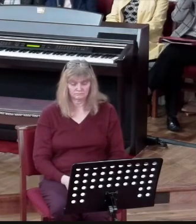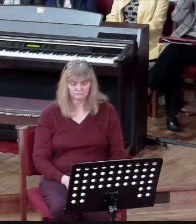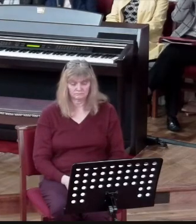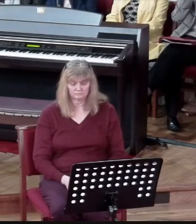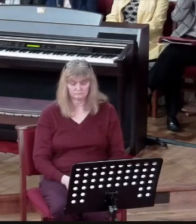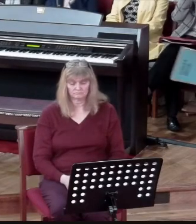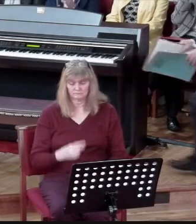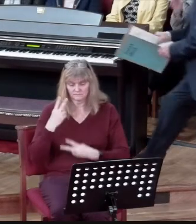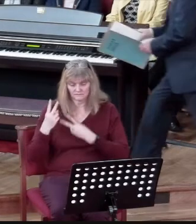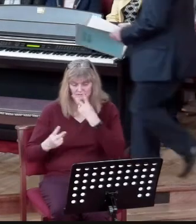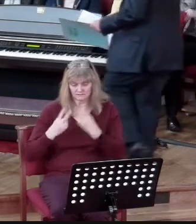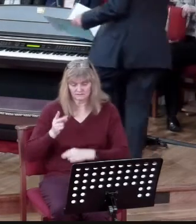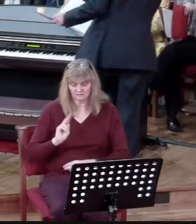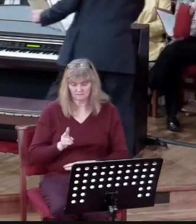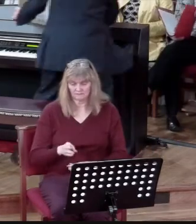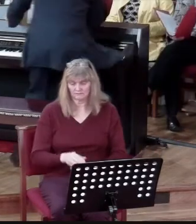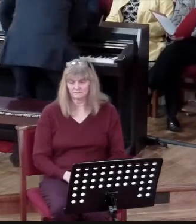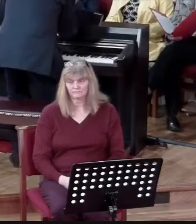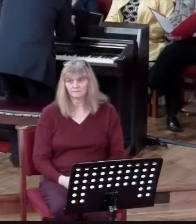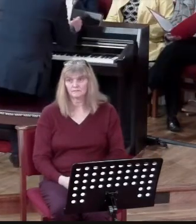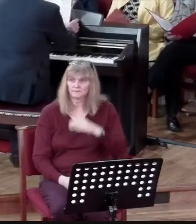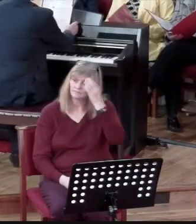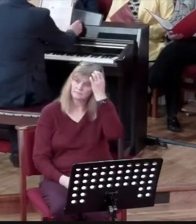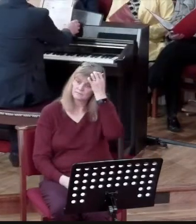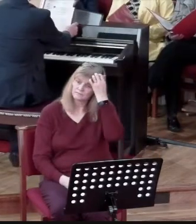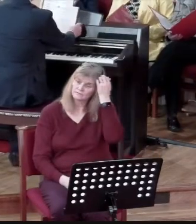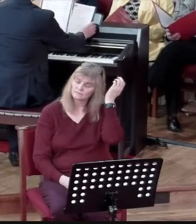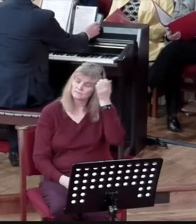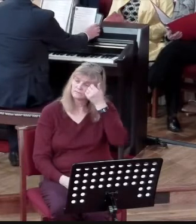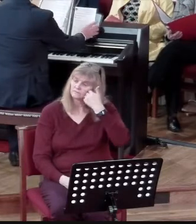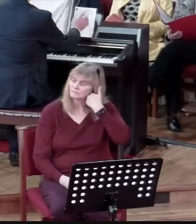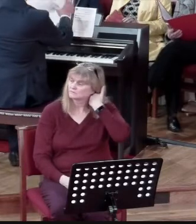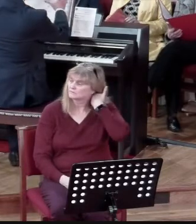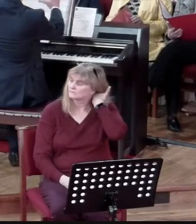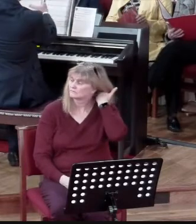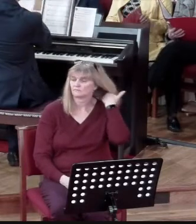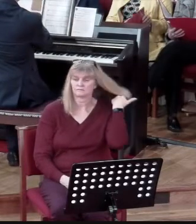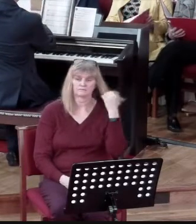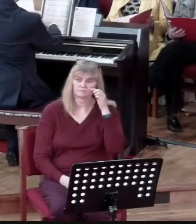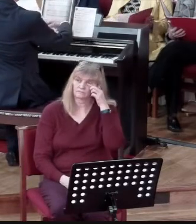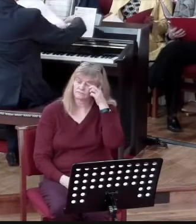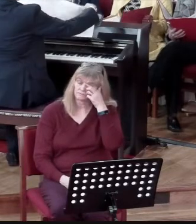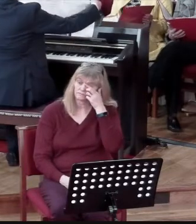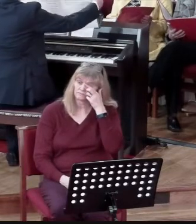Let's sing again, Lord, you have come to the seashore, our second hymn.